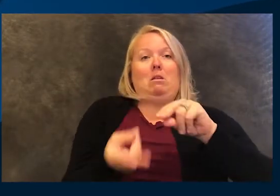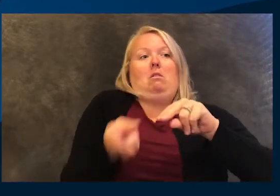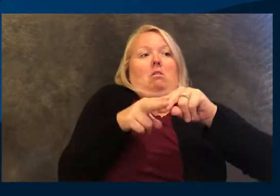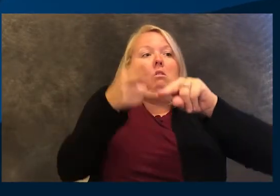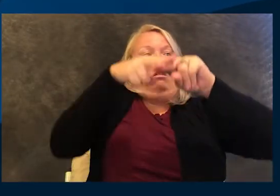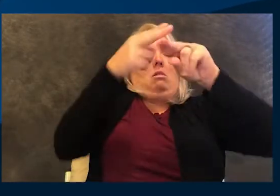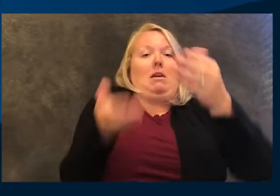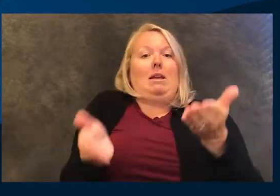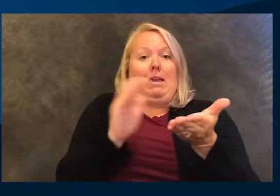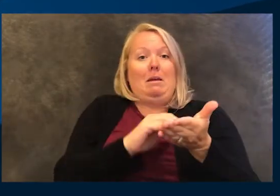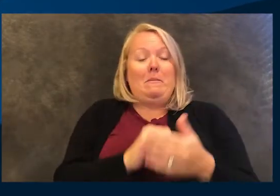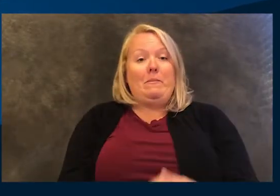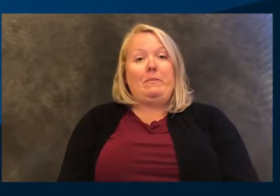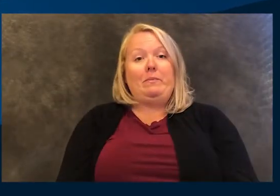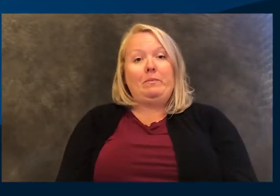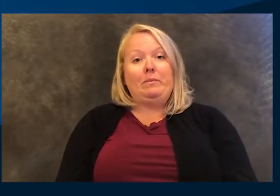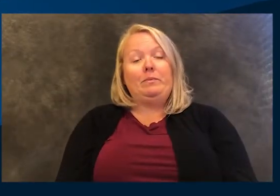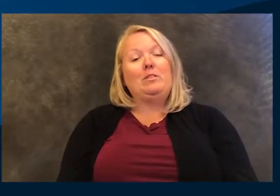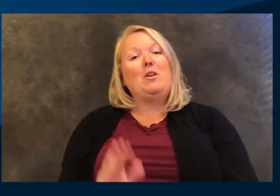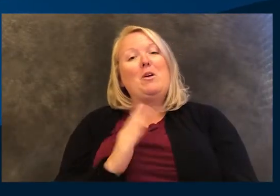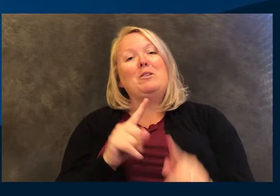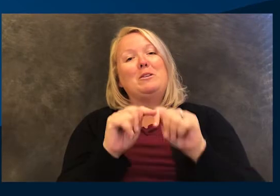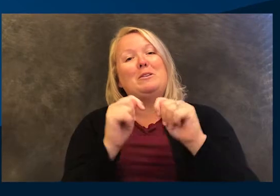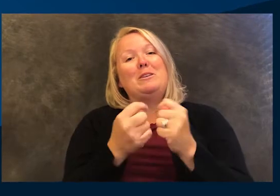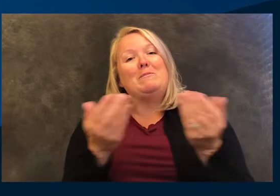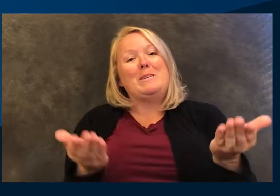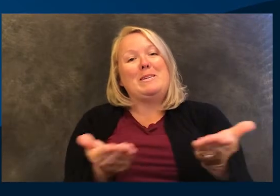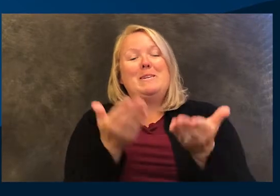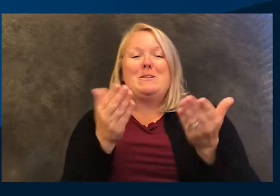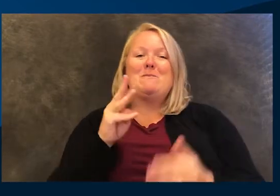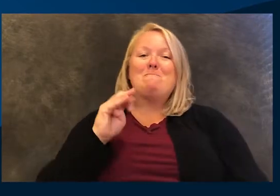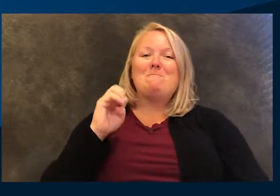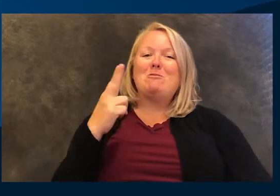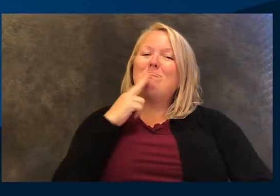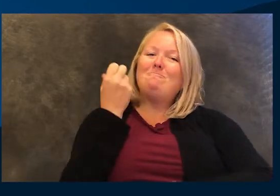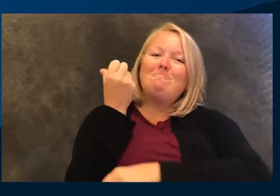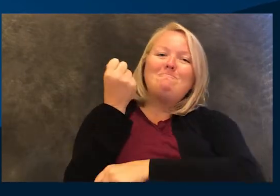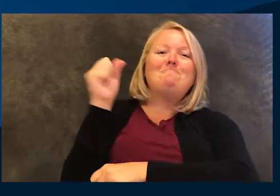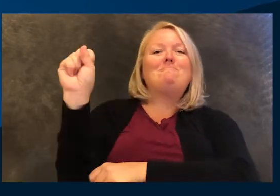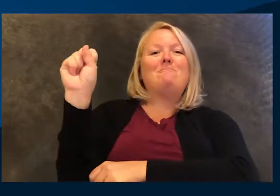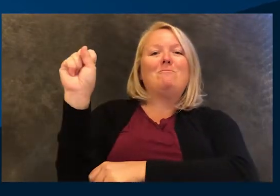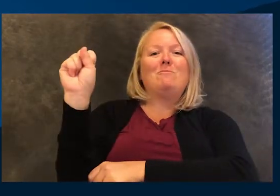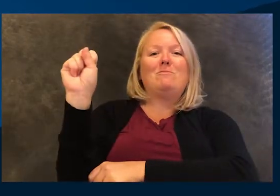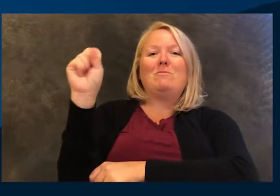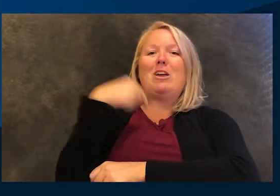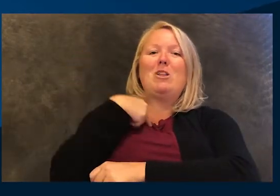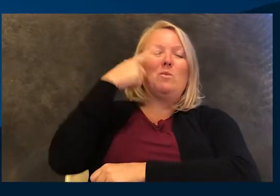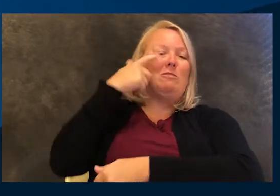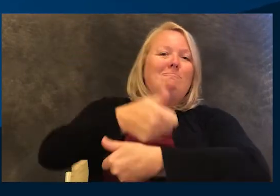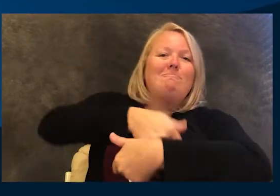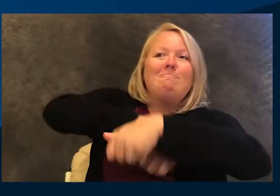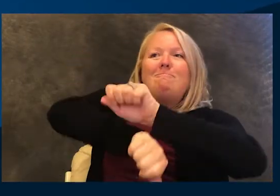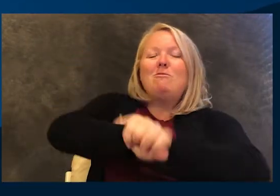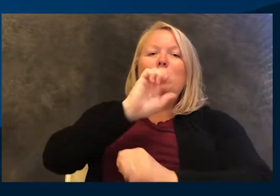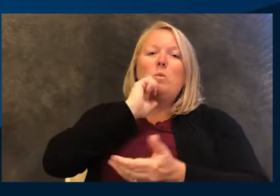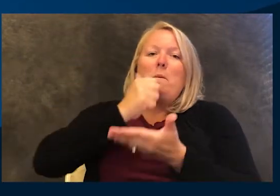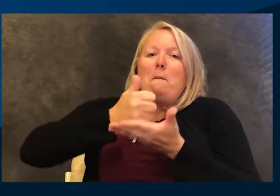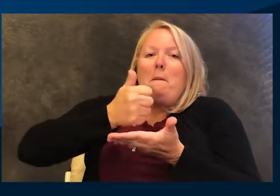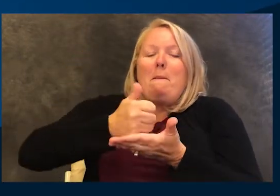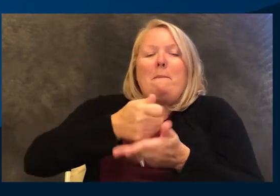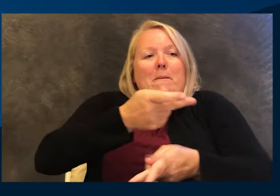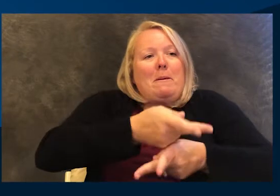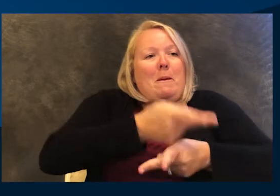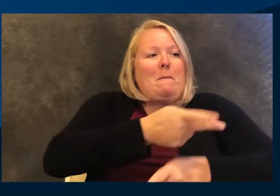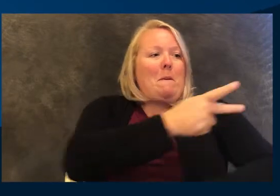the same time, I know that our teams here at Michigan Medicine are resolute, and we are once again rising to the occasion to take care of both our